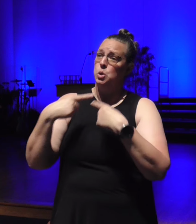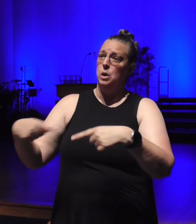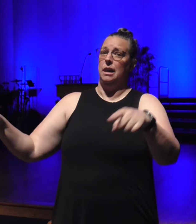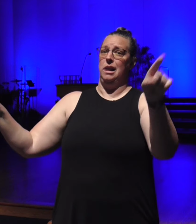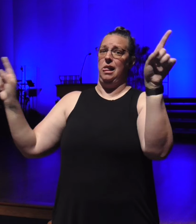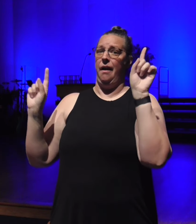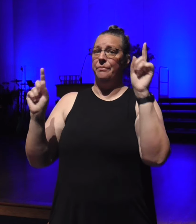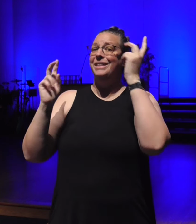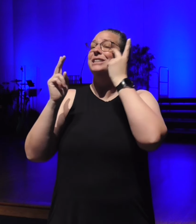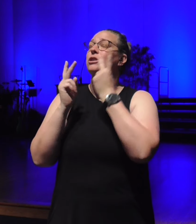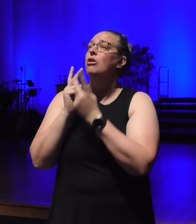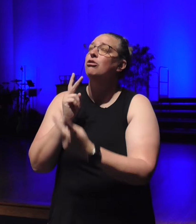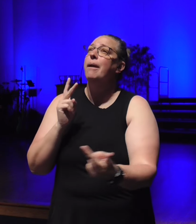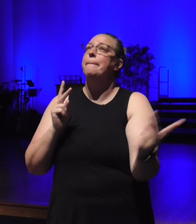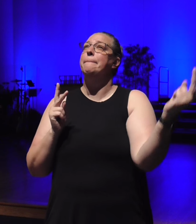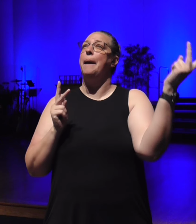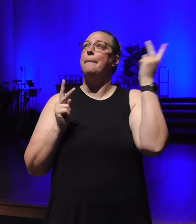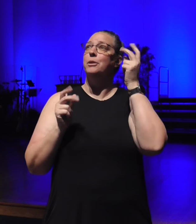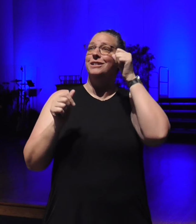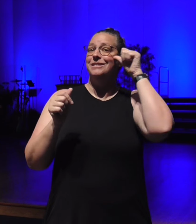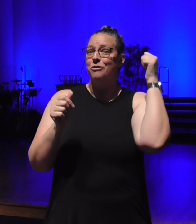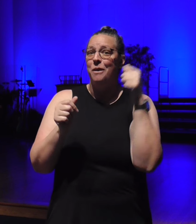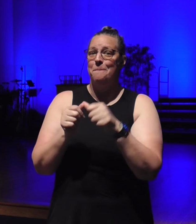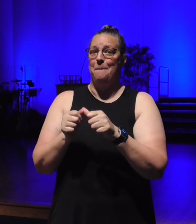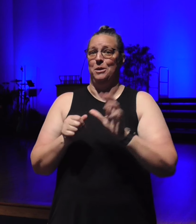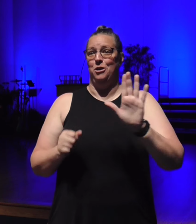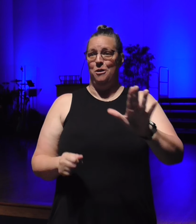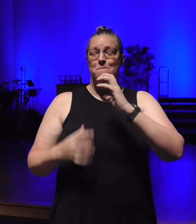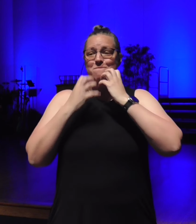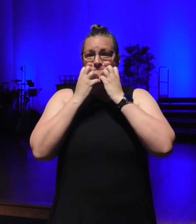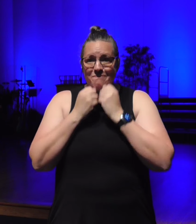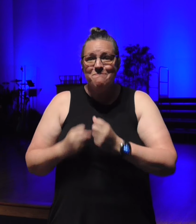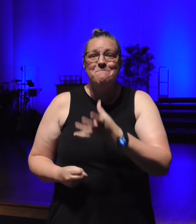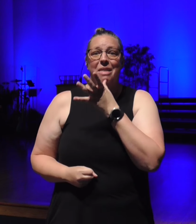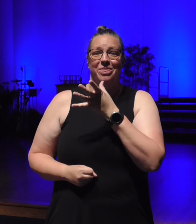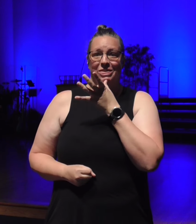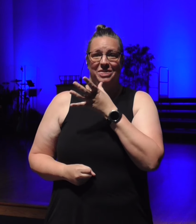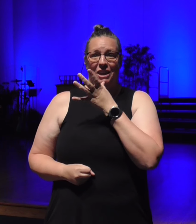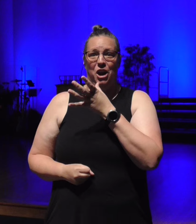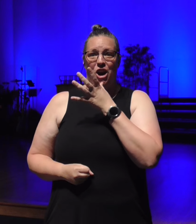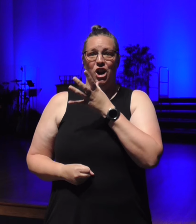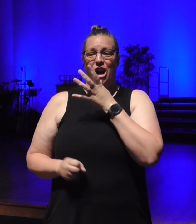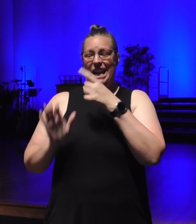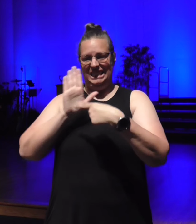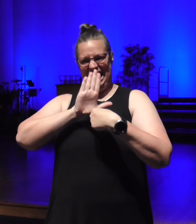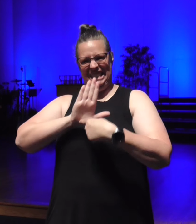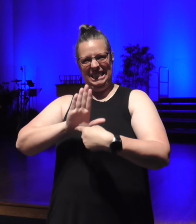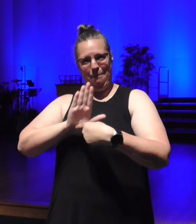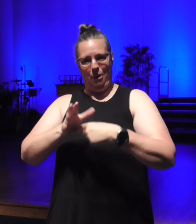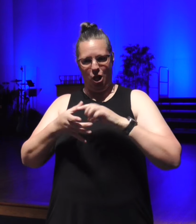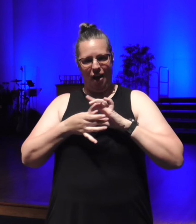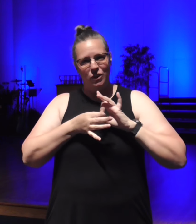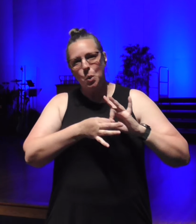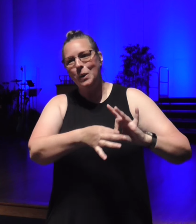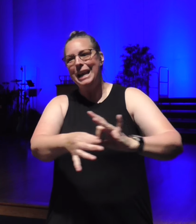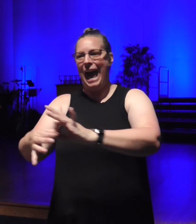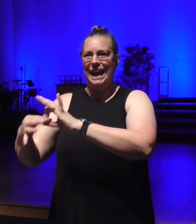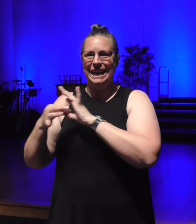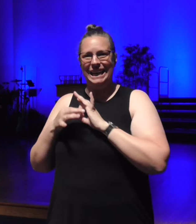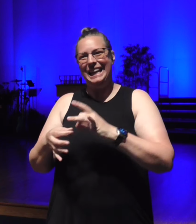memory and reverence for their beloved mother that was a symbol of uniting